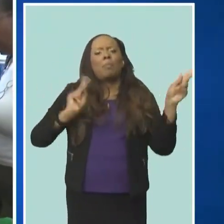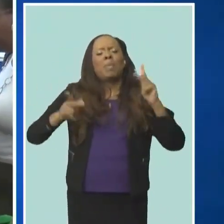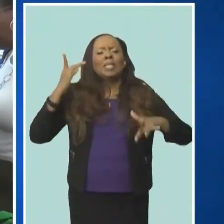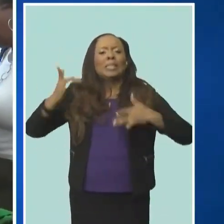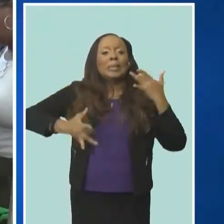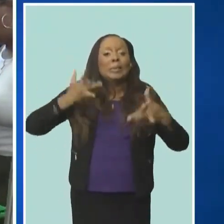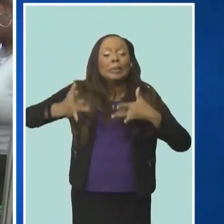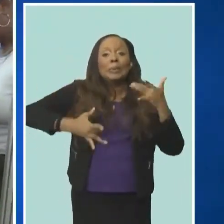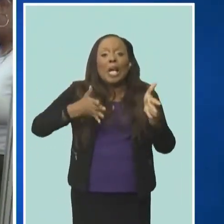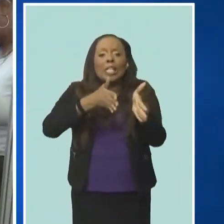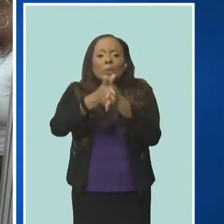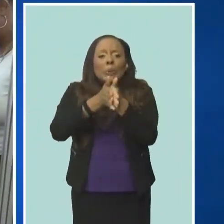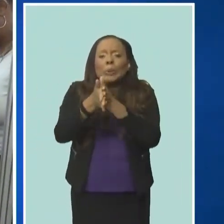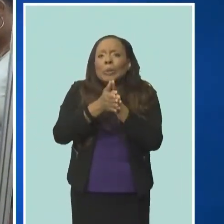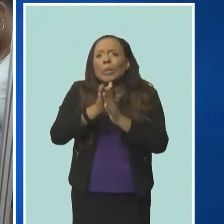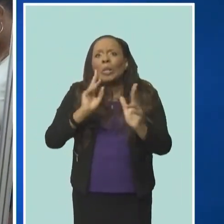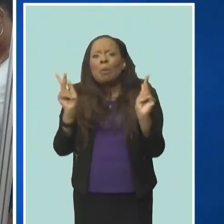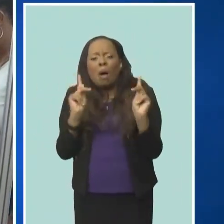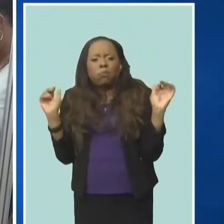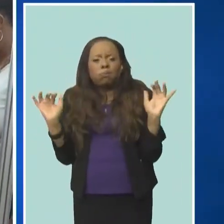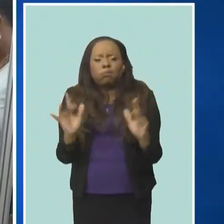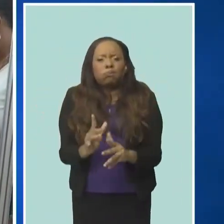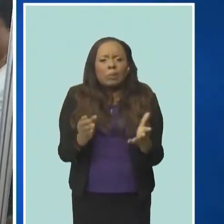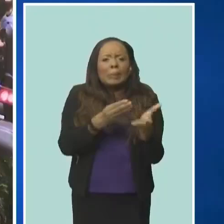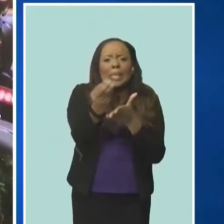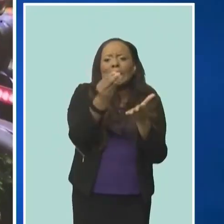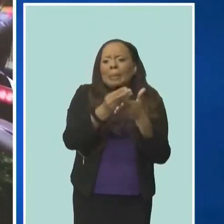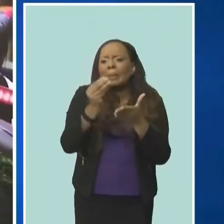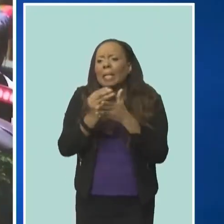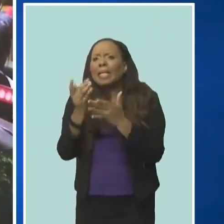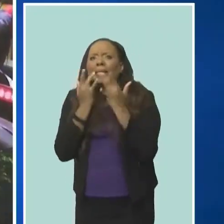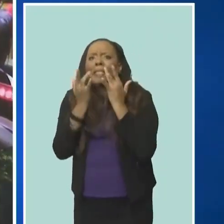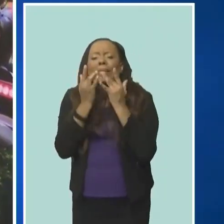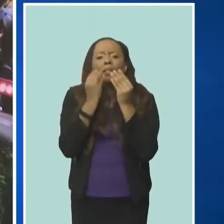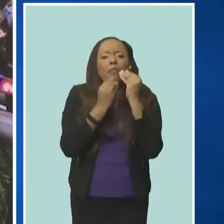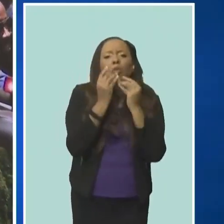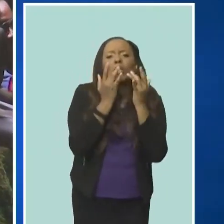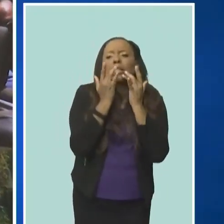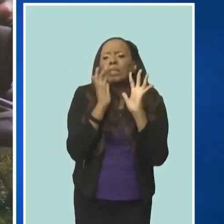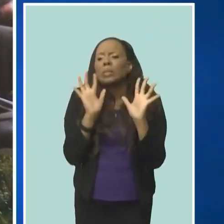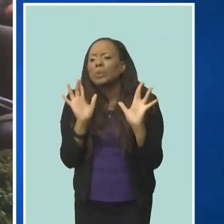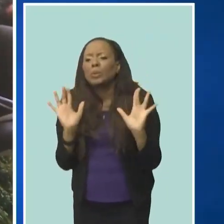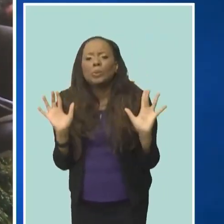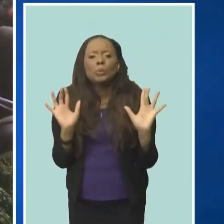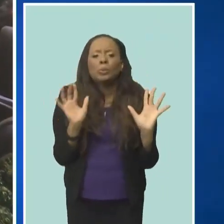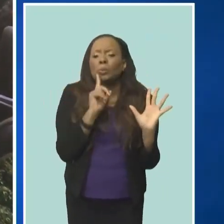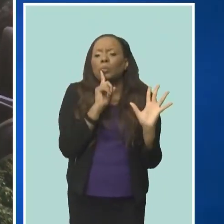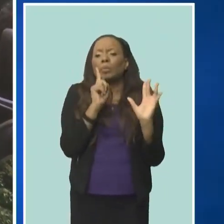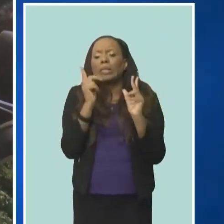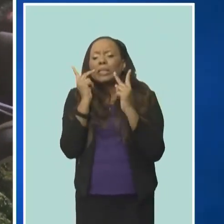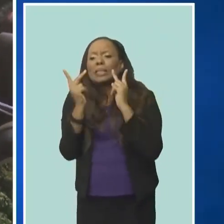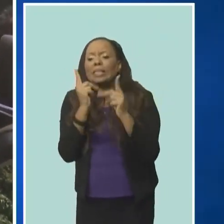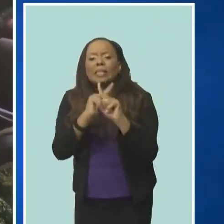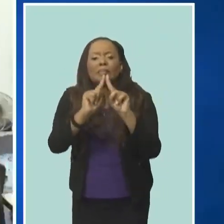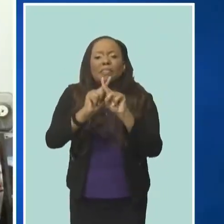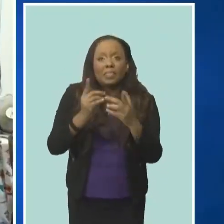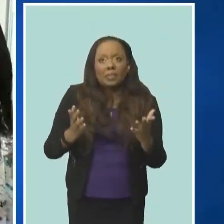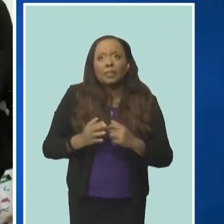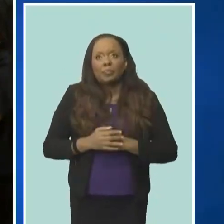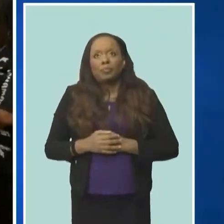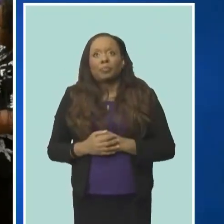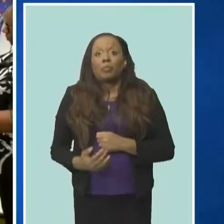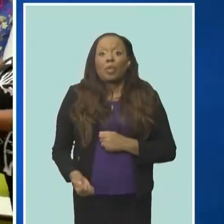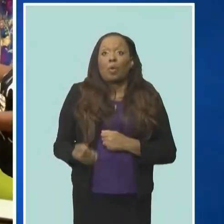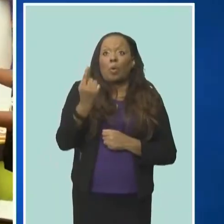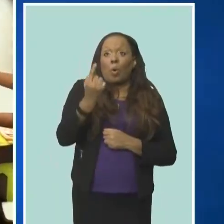running high. People are rushing to grab deals, sample food, and taking the vibrant exhibits on display. For Alicia